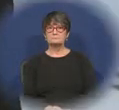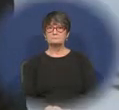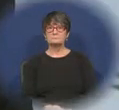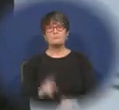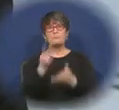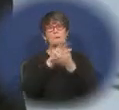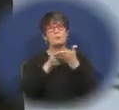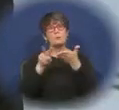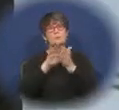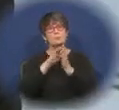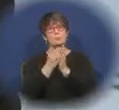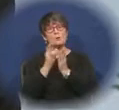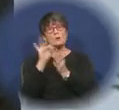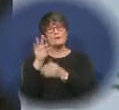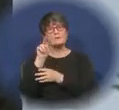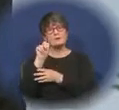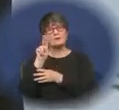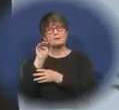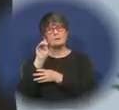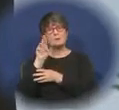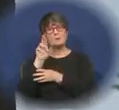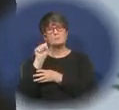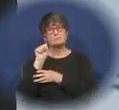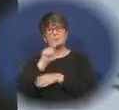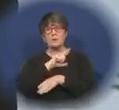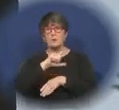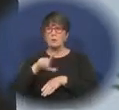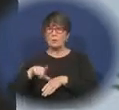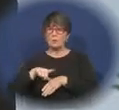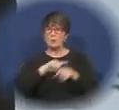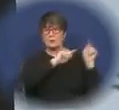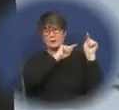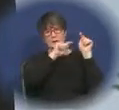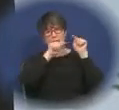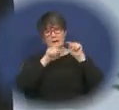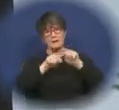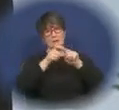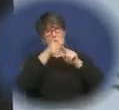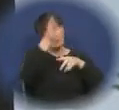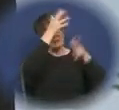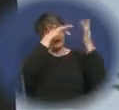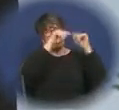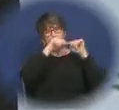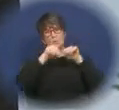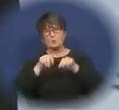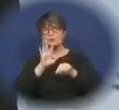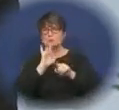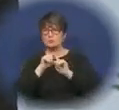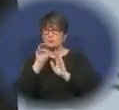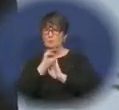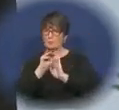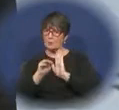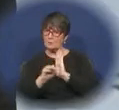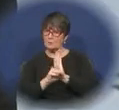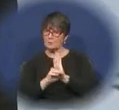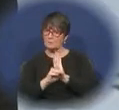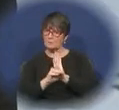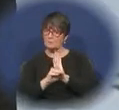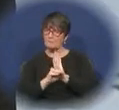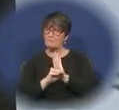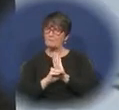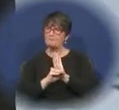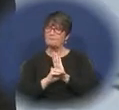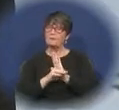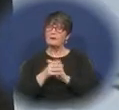A reading from the book of Numbers. The Lord came down in the cloud and spoke to Moses. Taking some